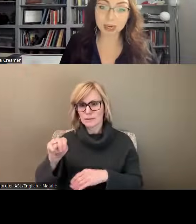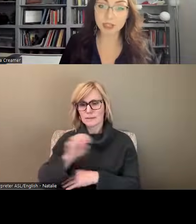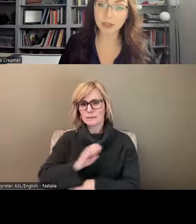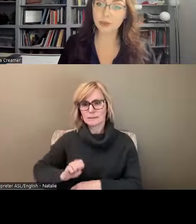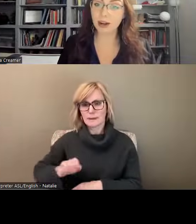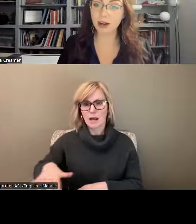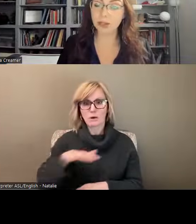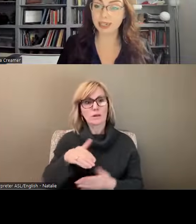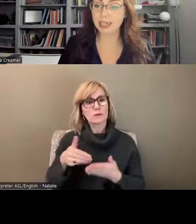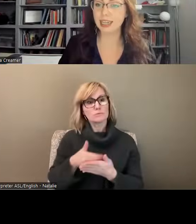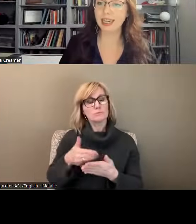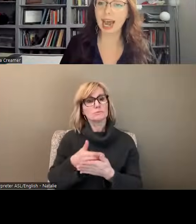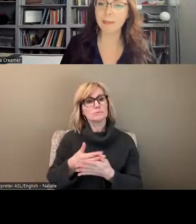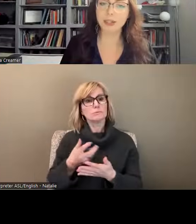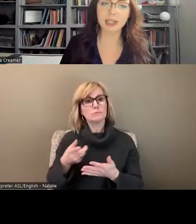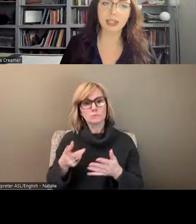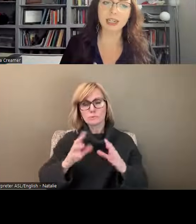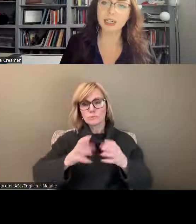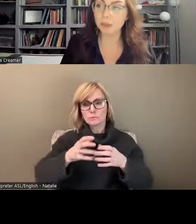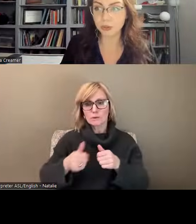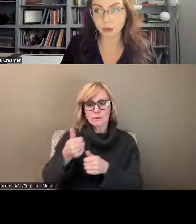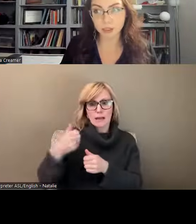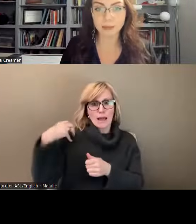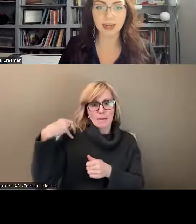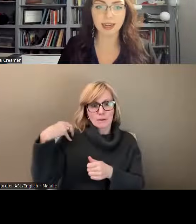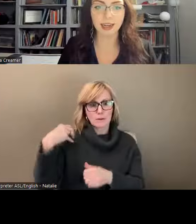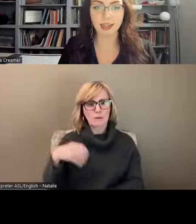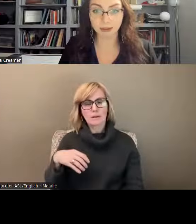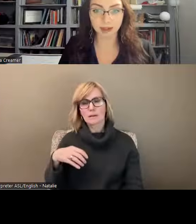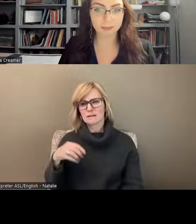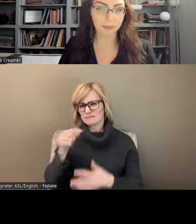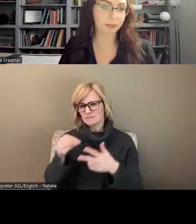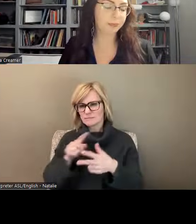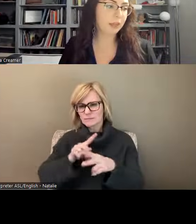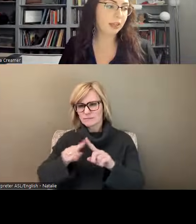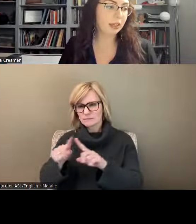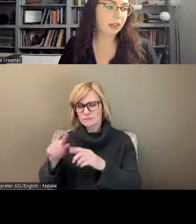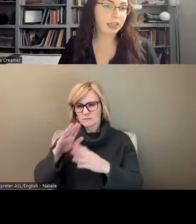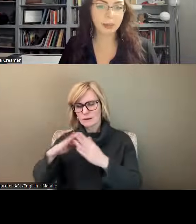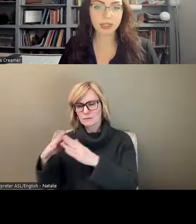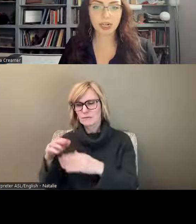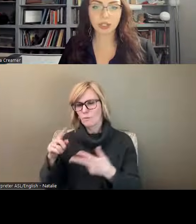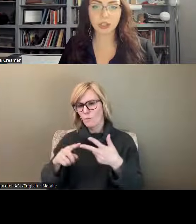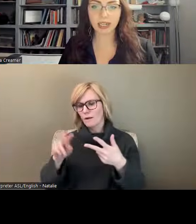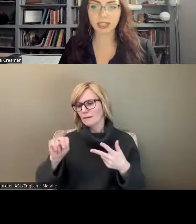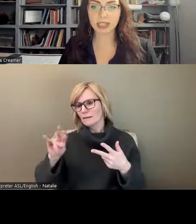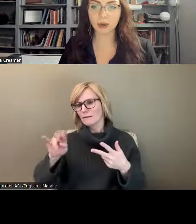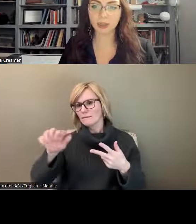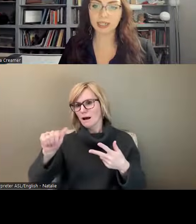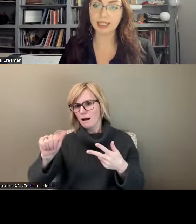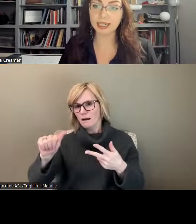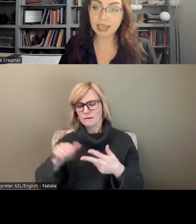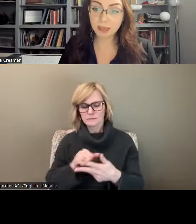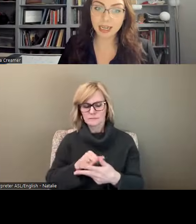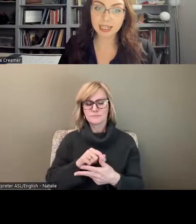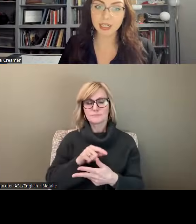these brand new, newly designated capitals such as Nimrud, Khorsabad, and Nineveh. Deportation strategies not